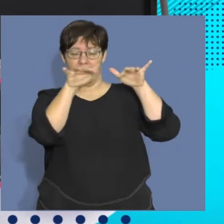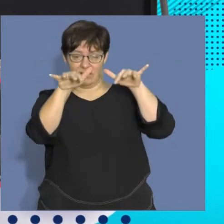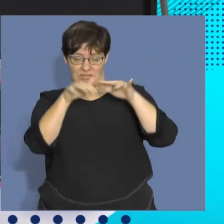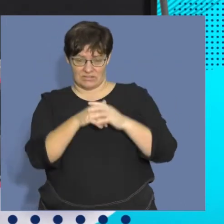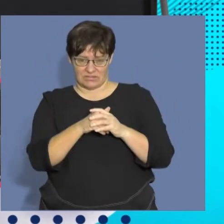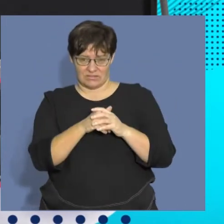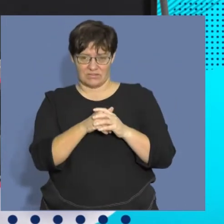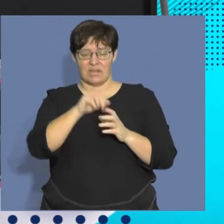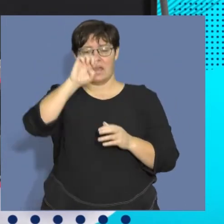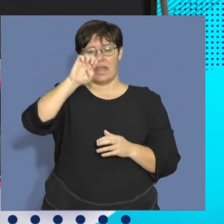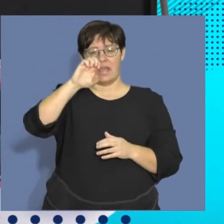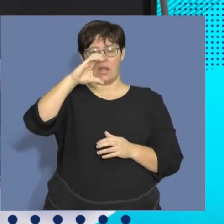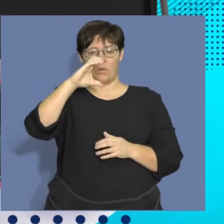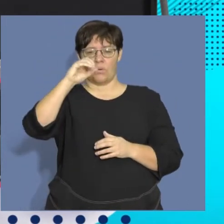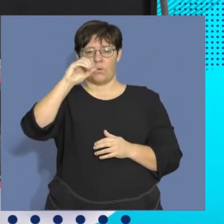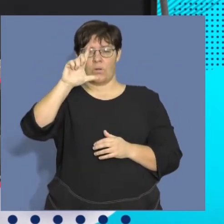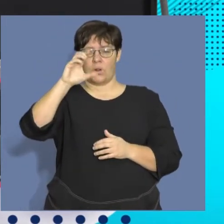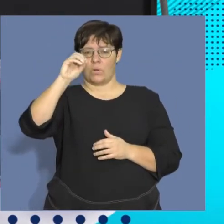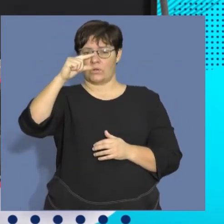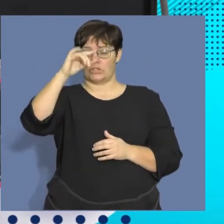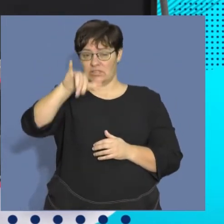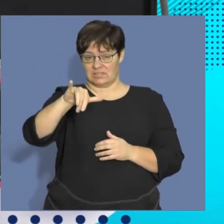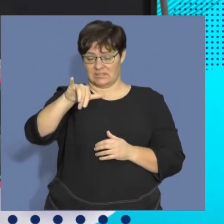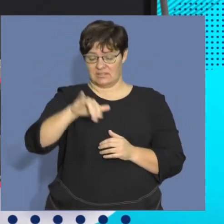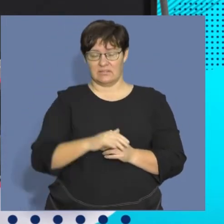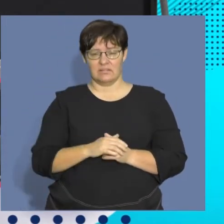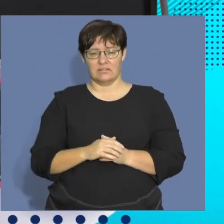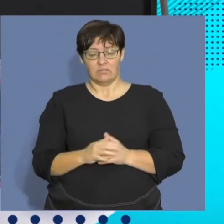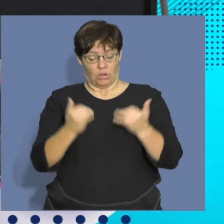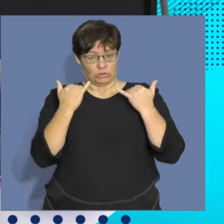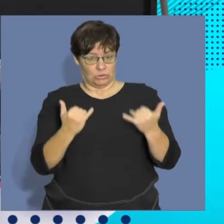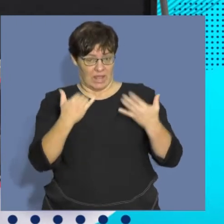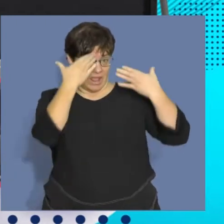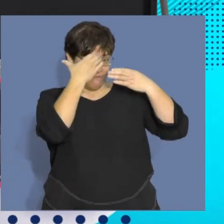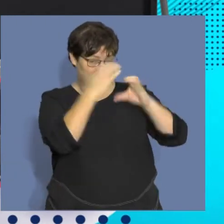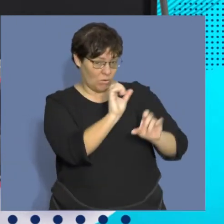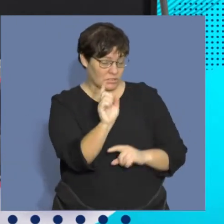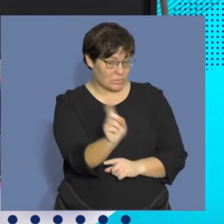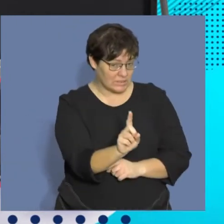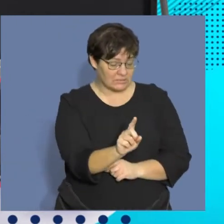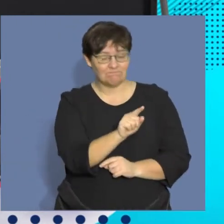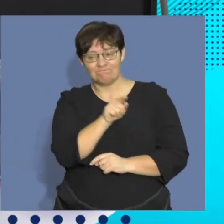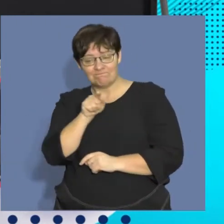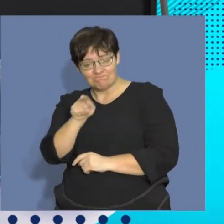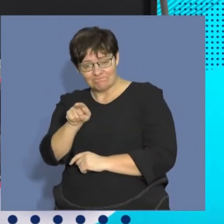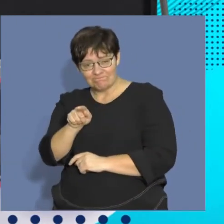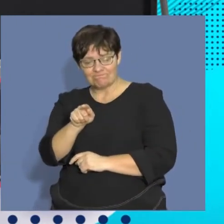population ecology. And for today, we are going to be referring